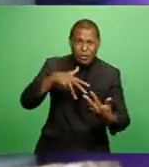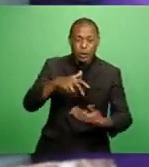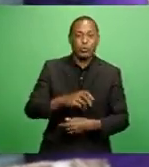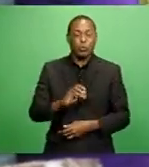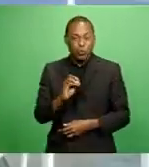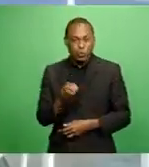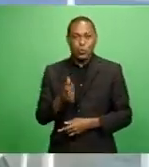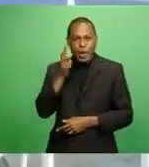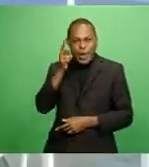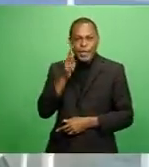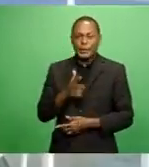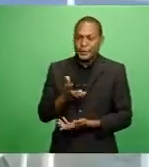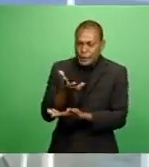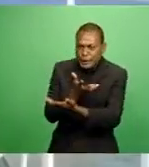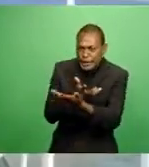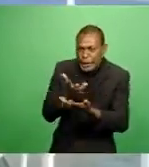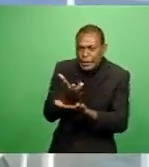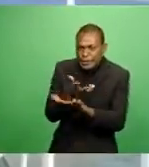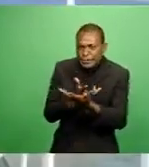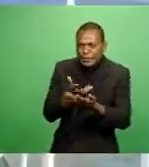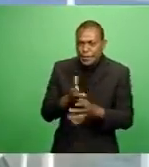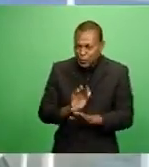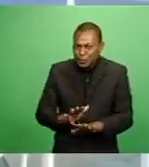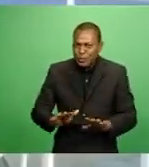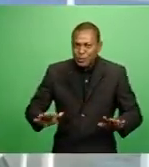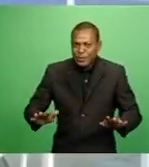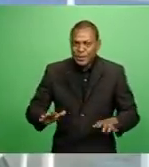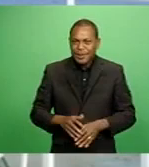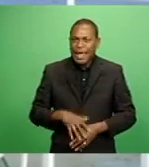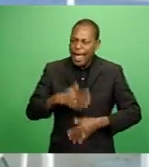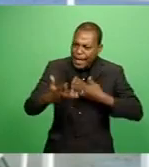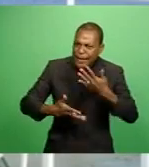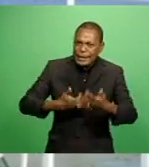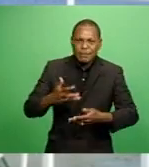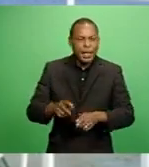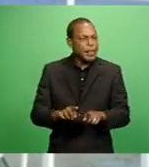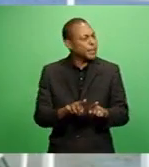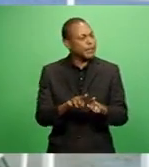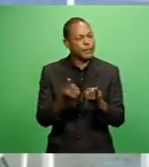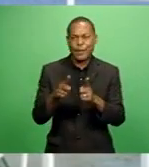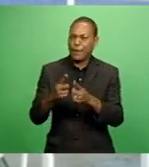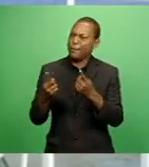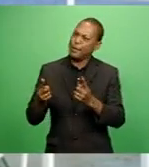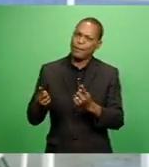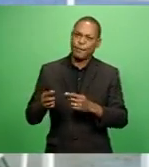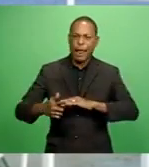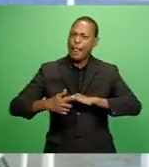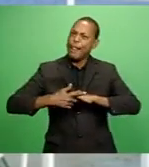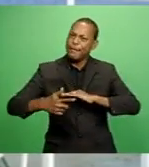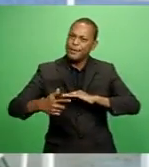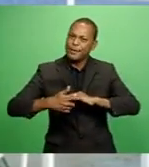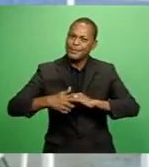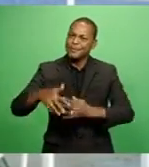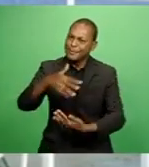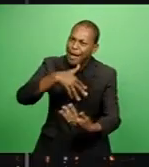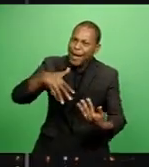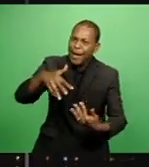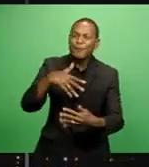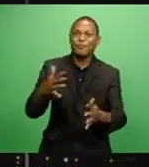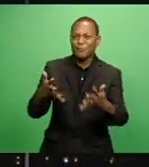discuss with them and explain that there are different categories of cyclones.